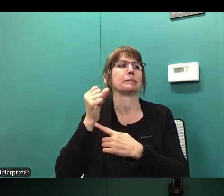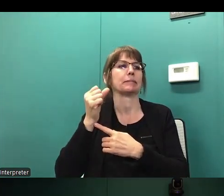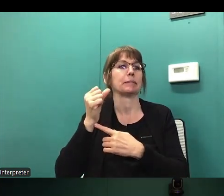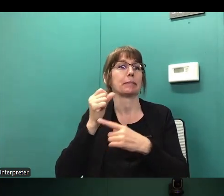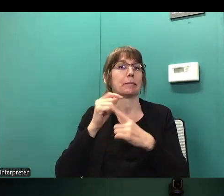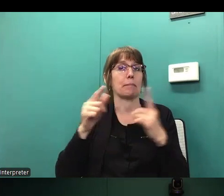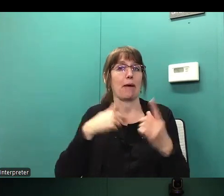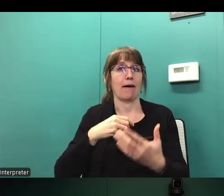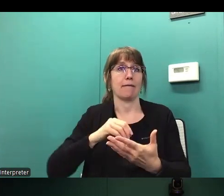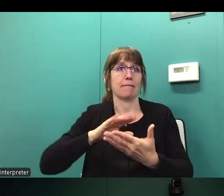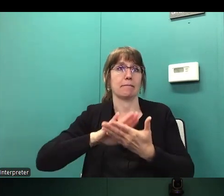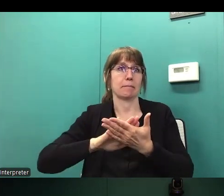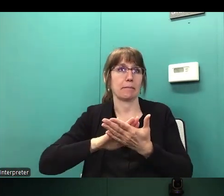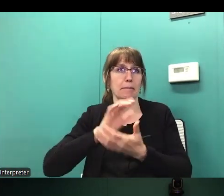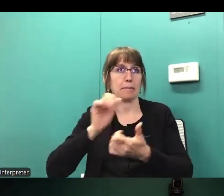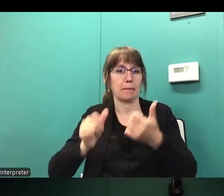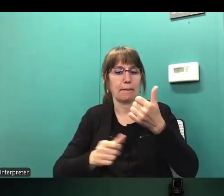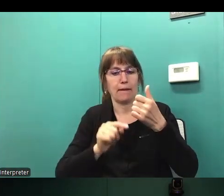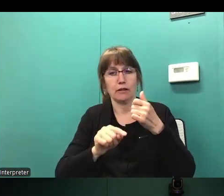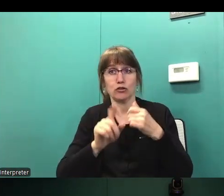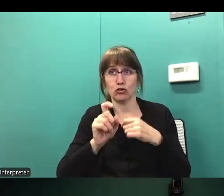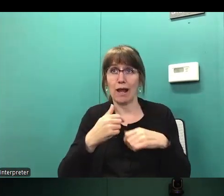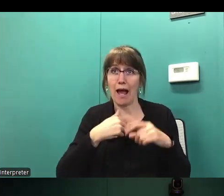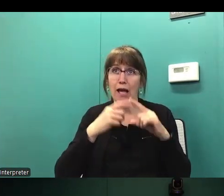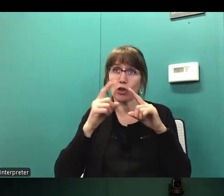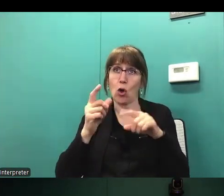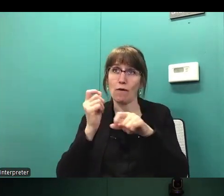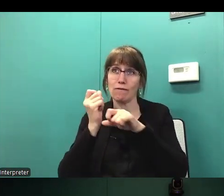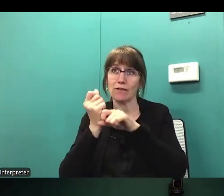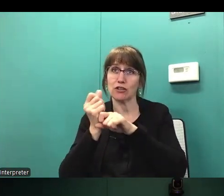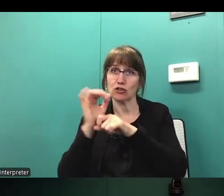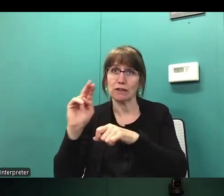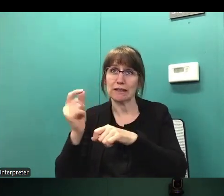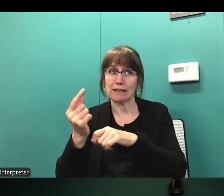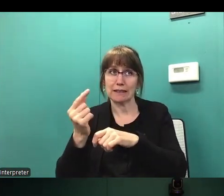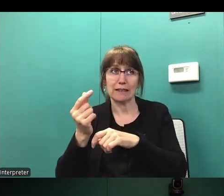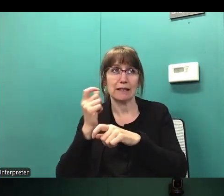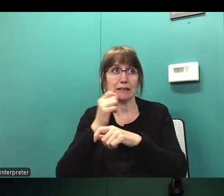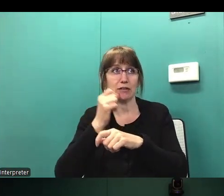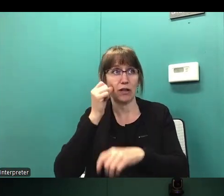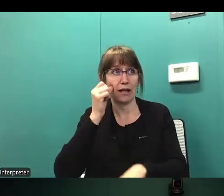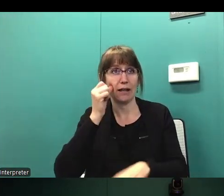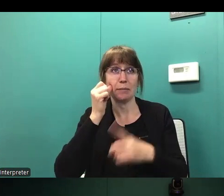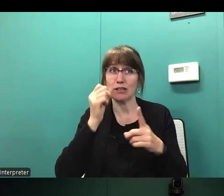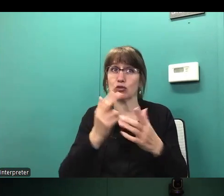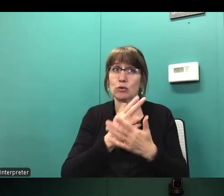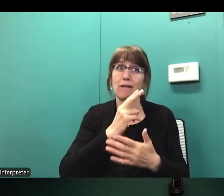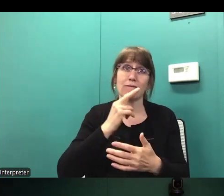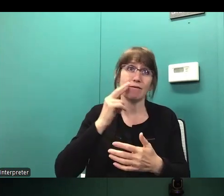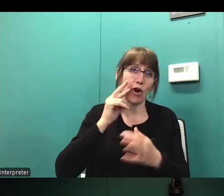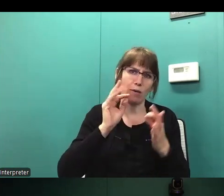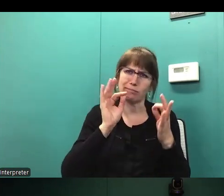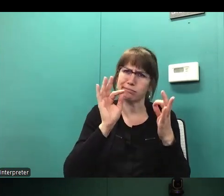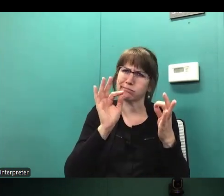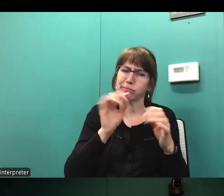But I wrote underneath it, should it be I go fishing yesterday? I mean, he's using a verb, which is great, but